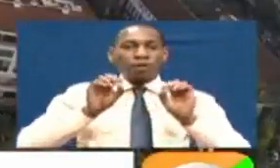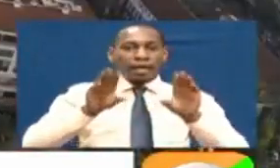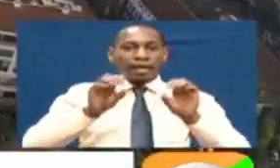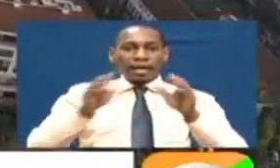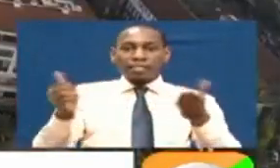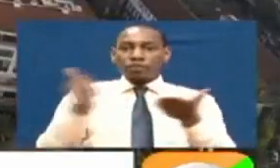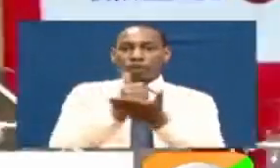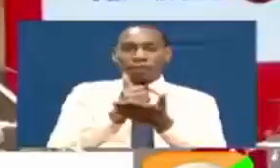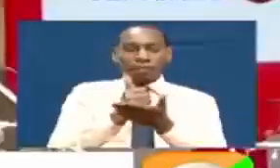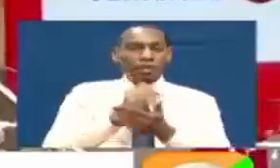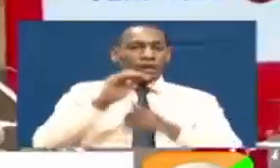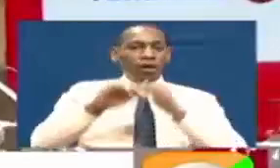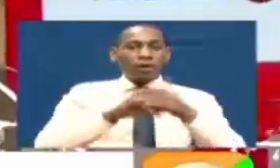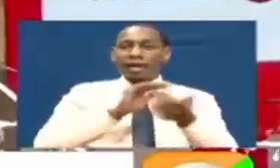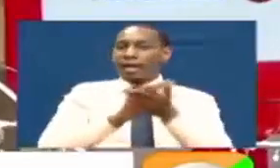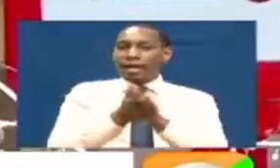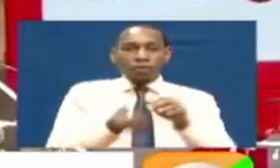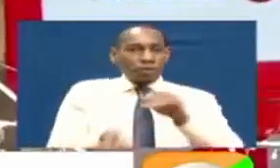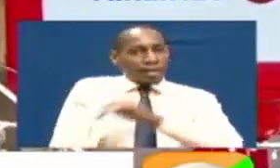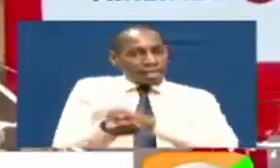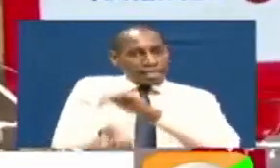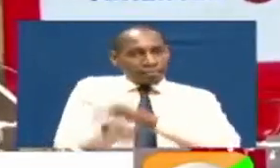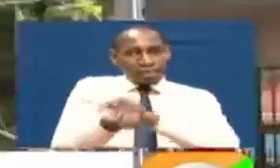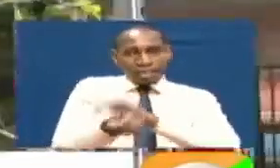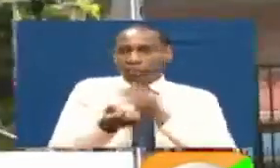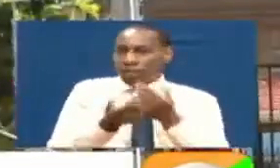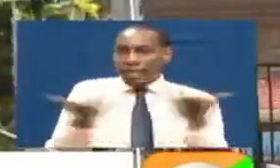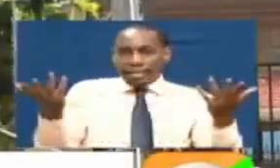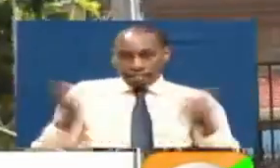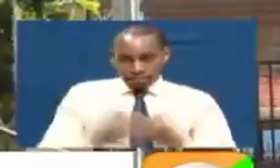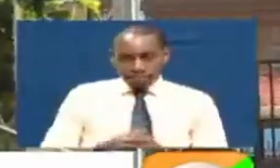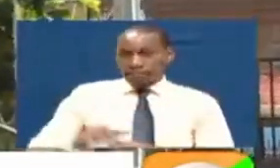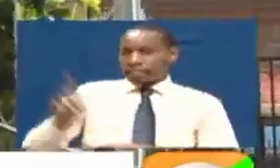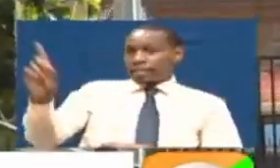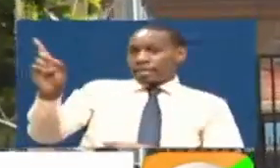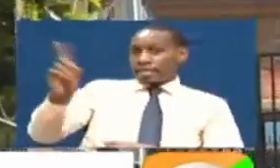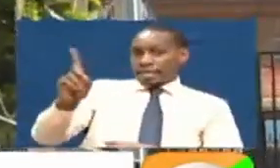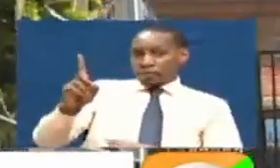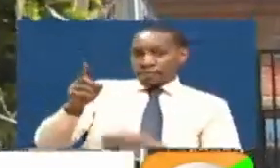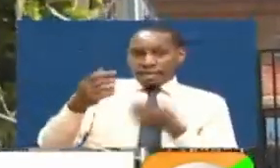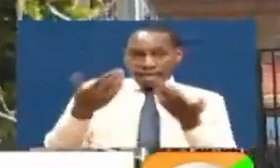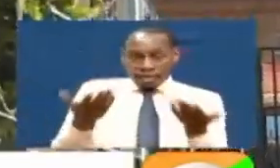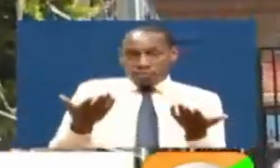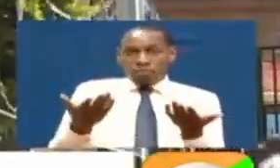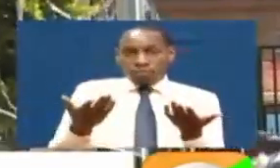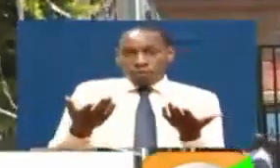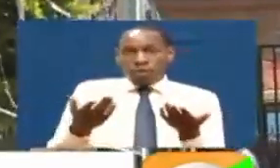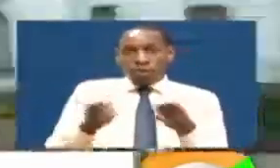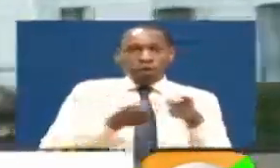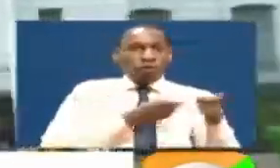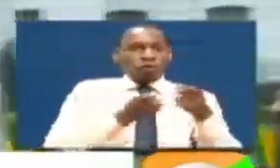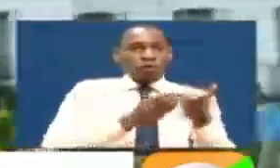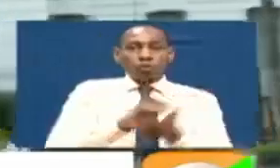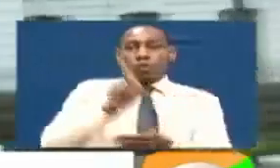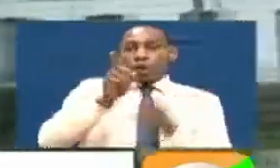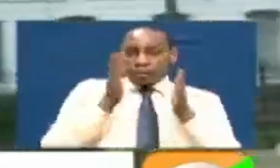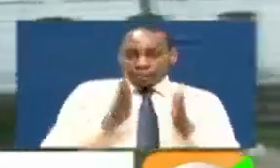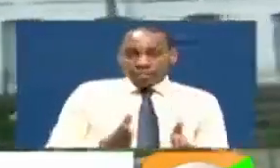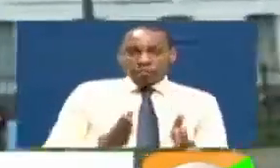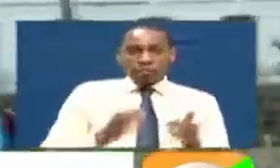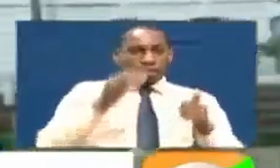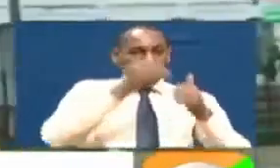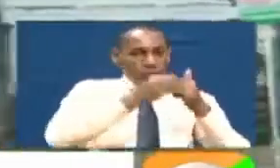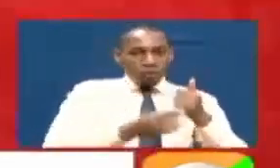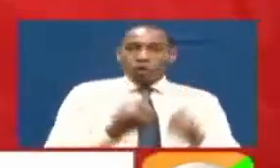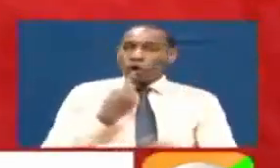In all these, no explanation was given whatsoever. Nairobi simply became a one-man show. It was his way or